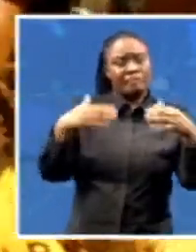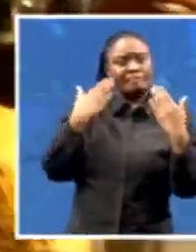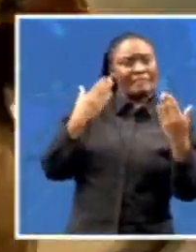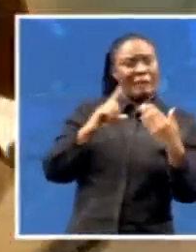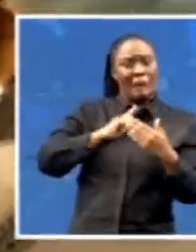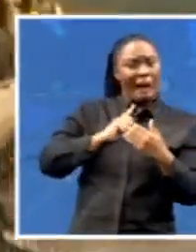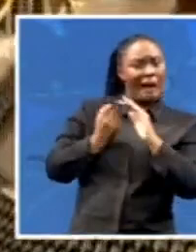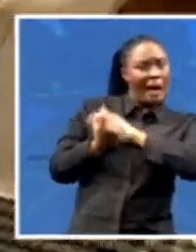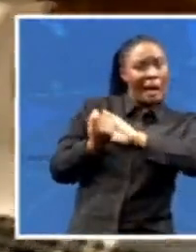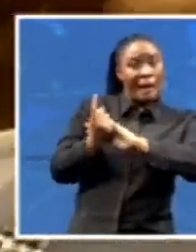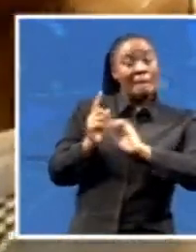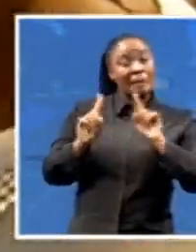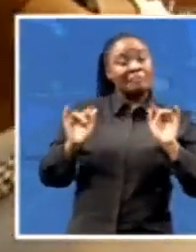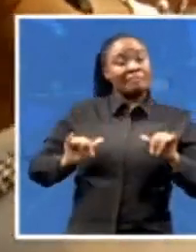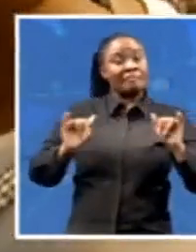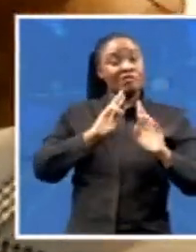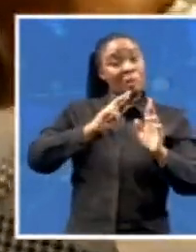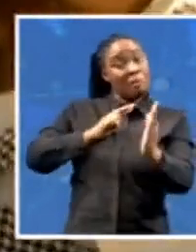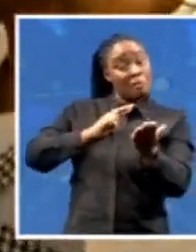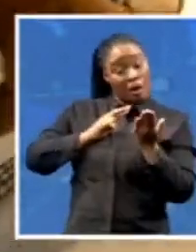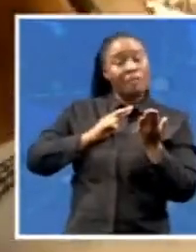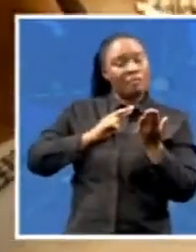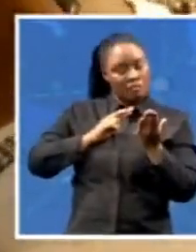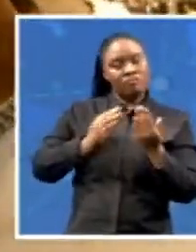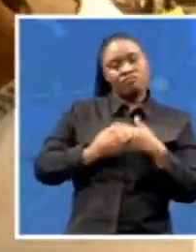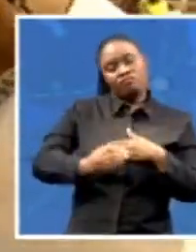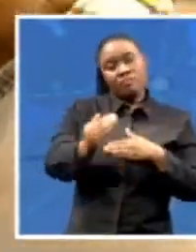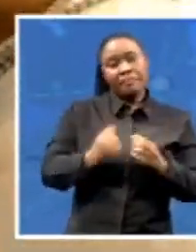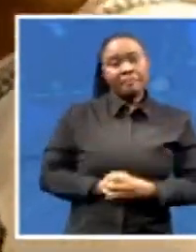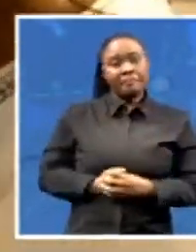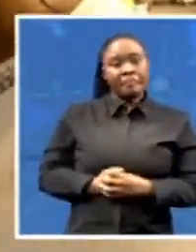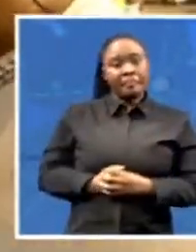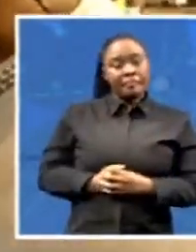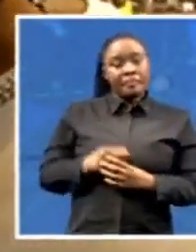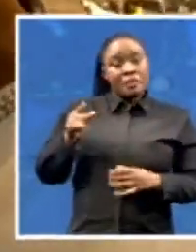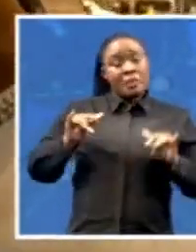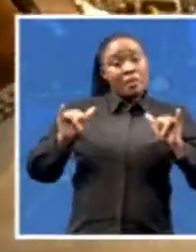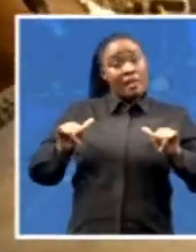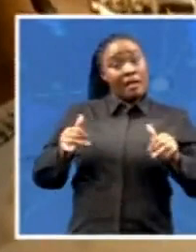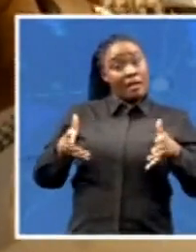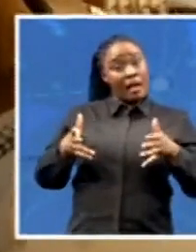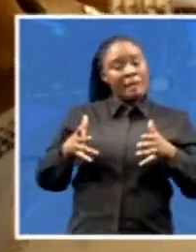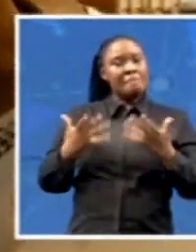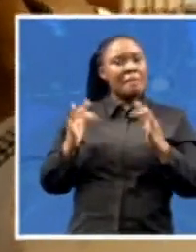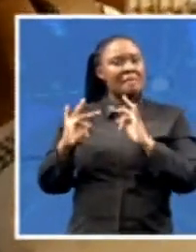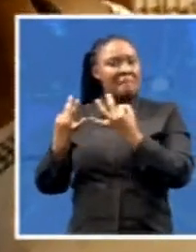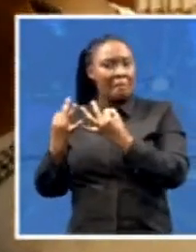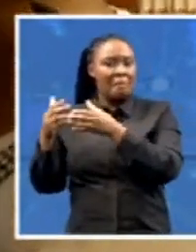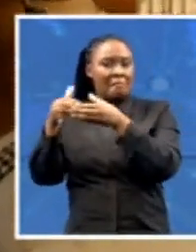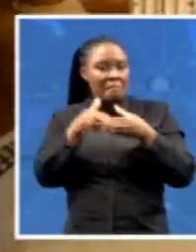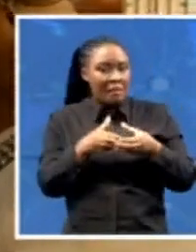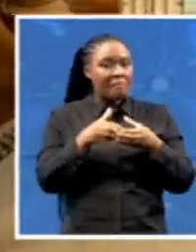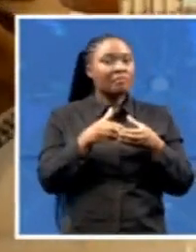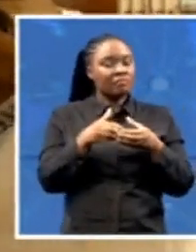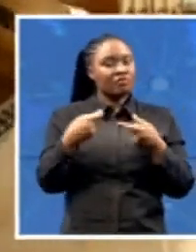As a resident and somebody who perhaps comes here sometimes to shop, maybe with your family, and you hear that some of these shops have